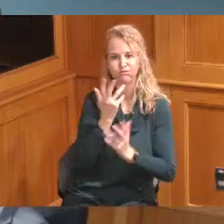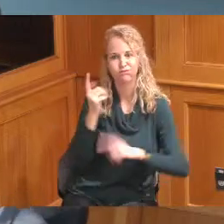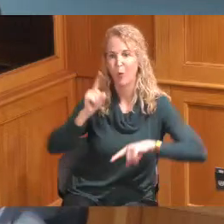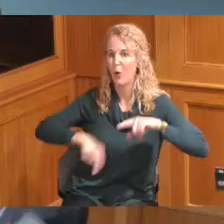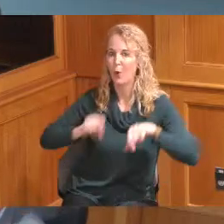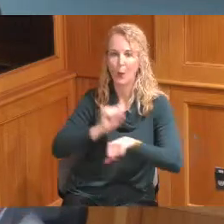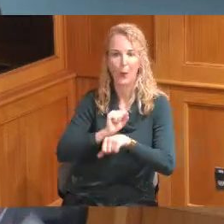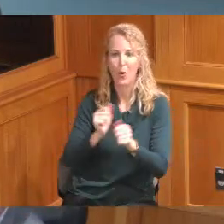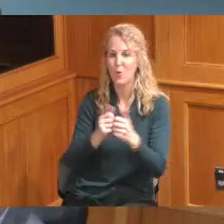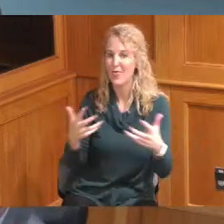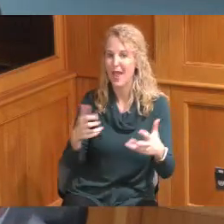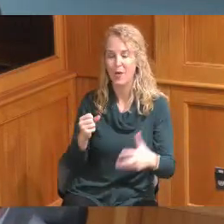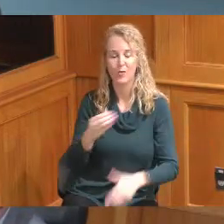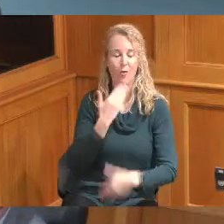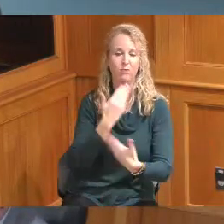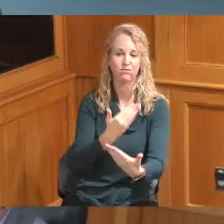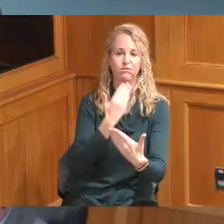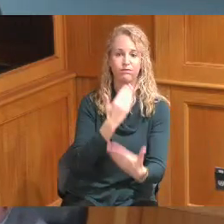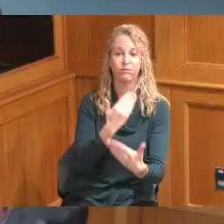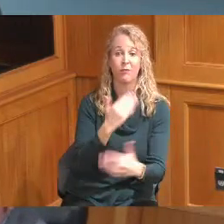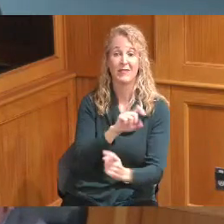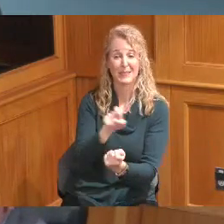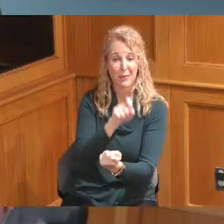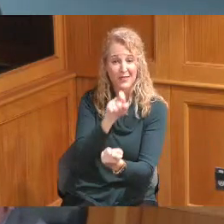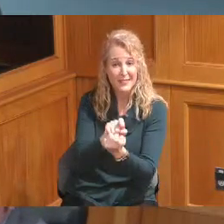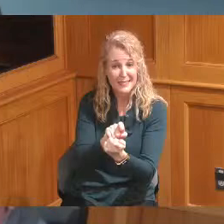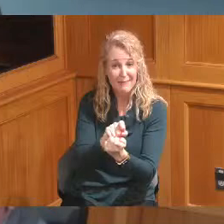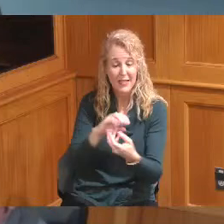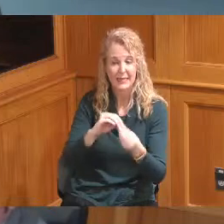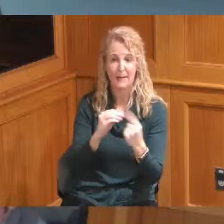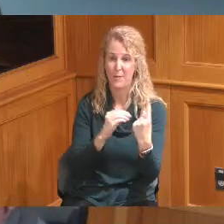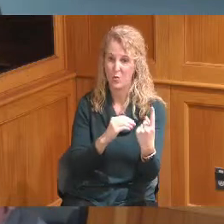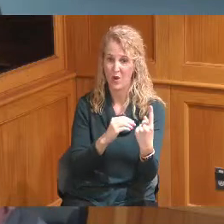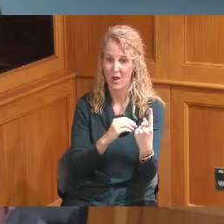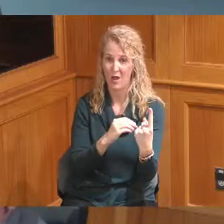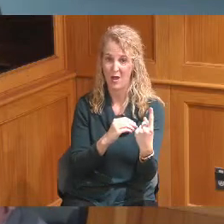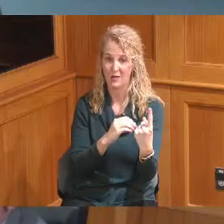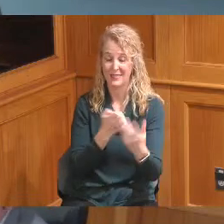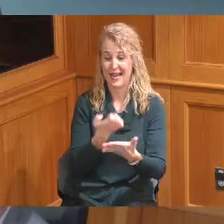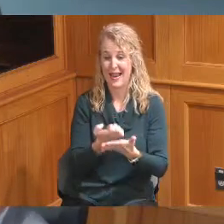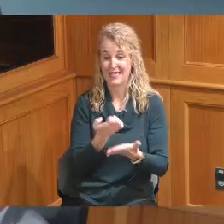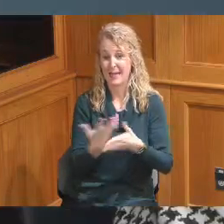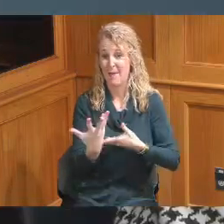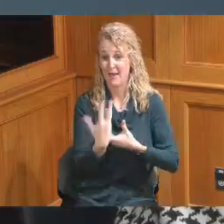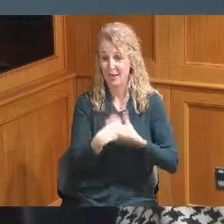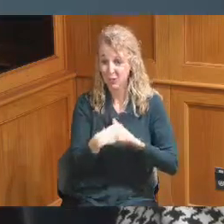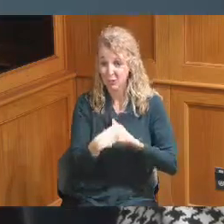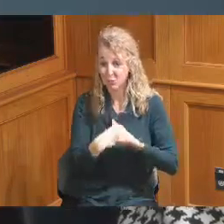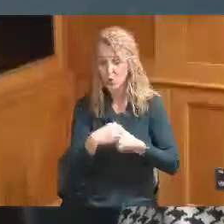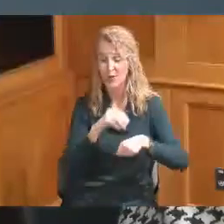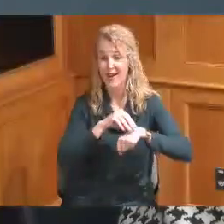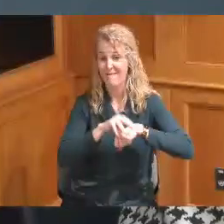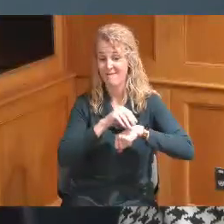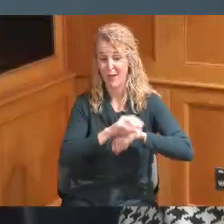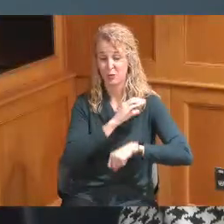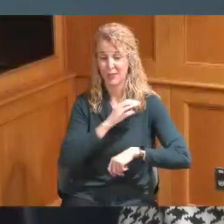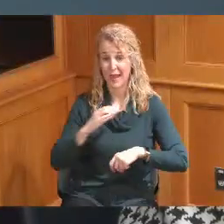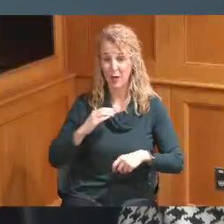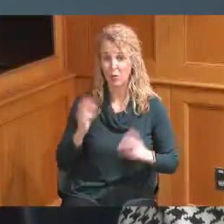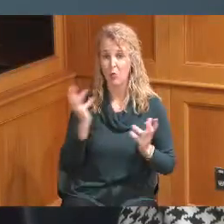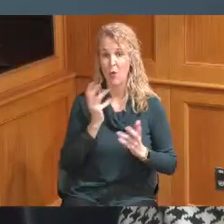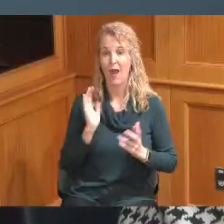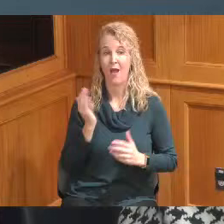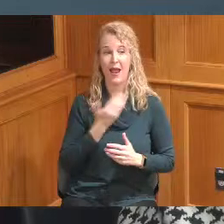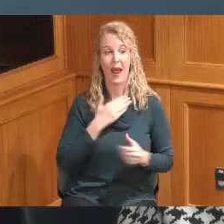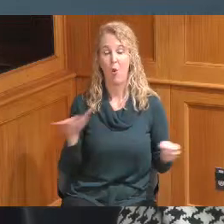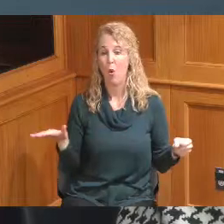So I thank them also. And specifically by leave 1, the Economic Inclusion Advisory Council, our